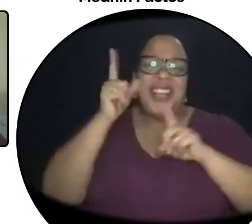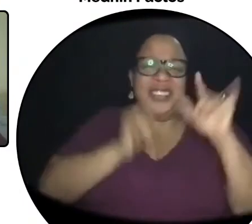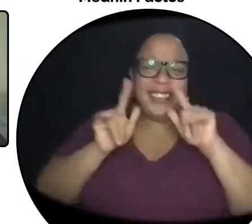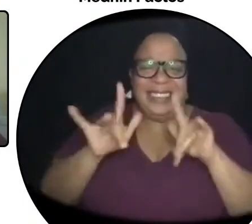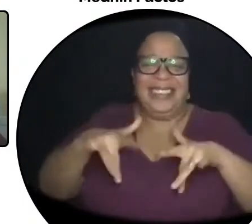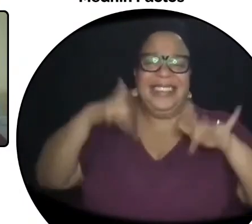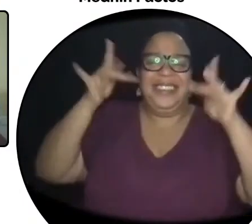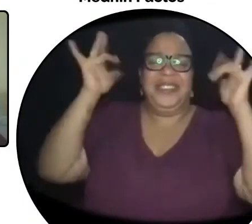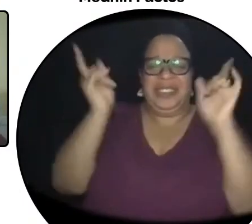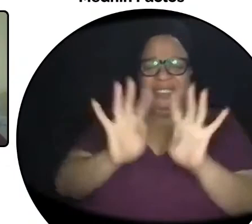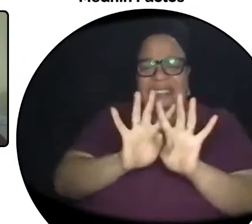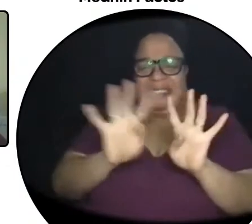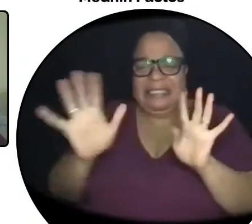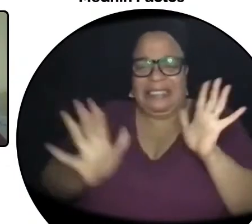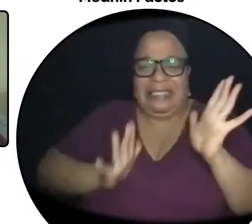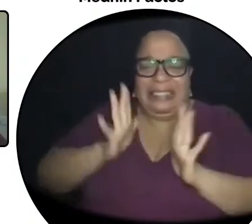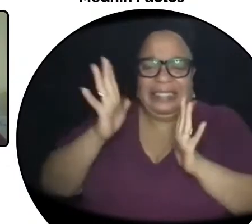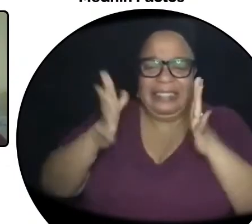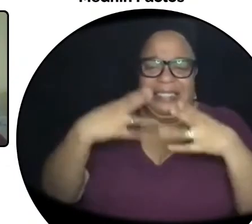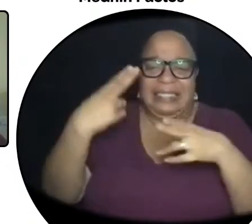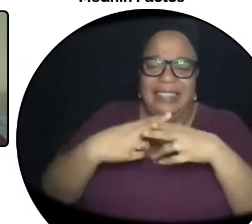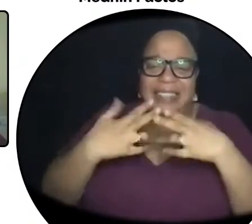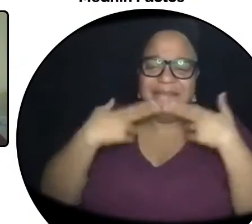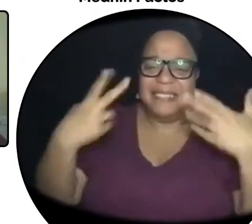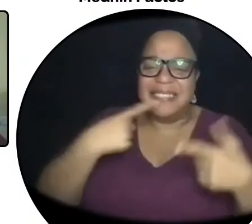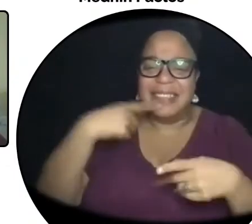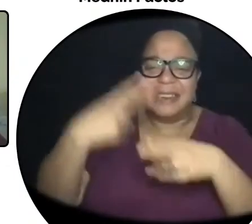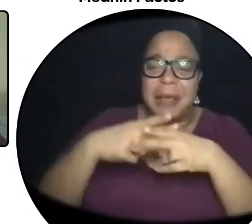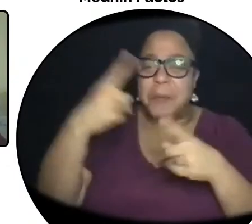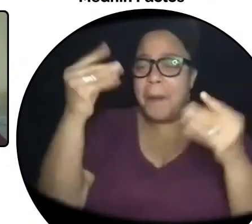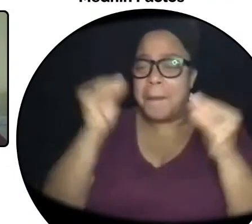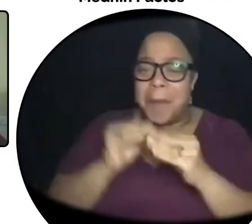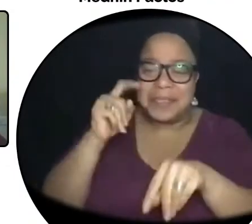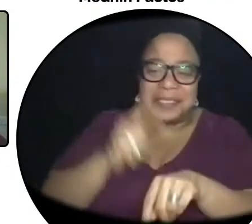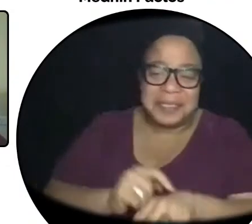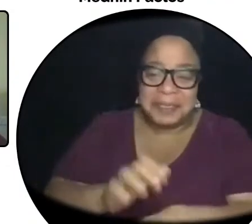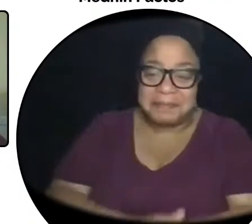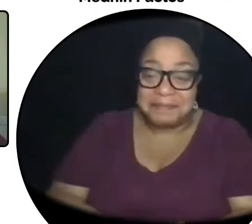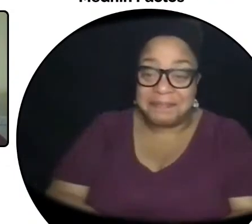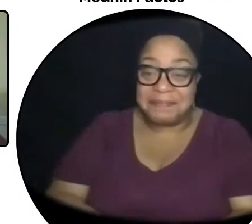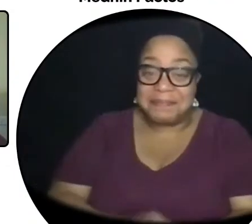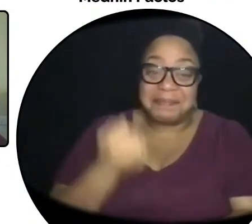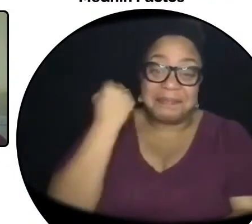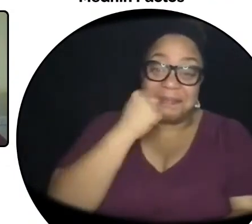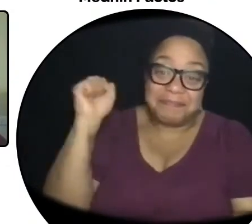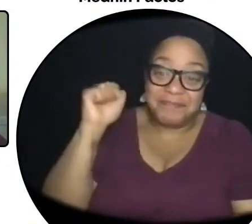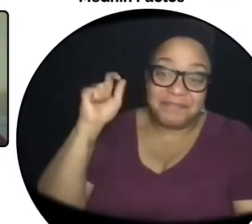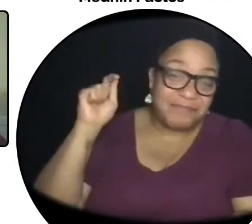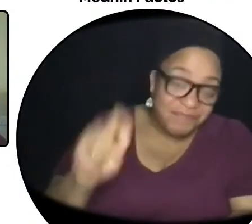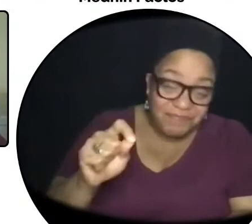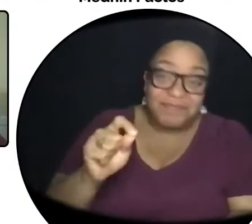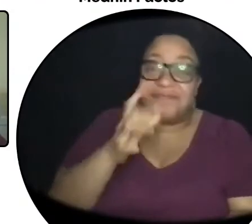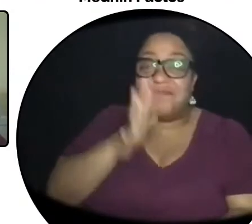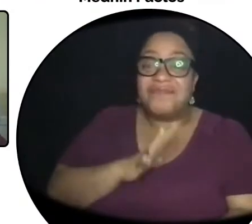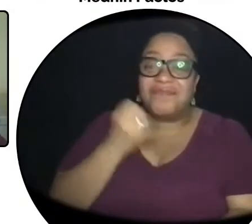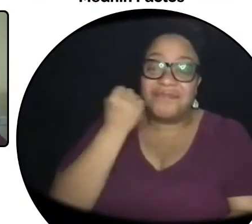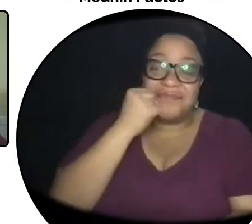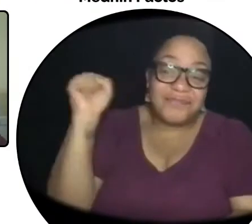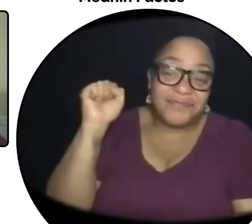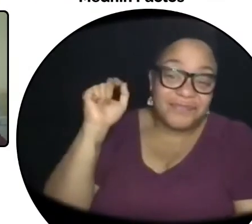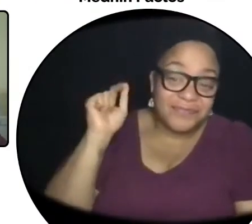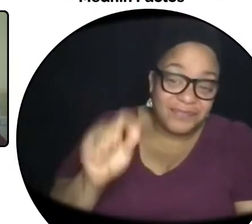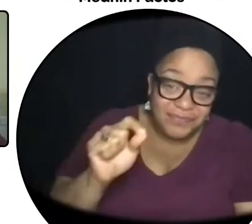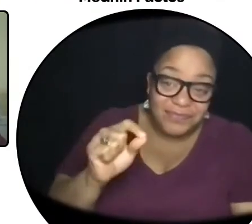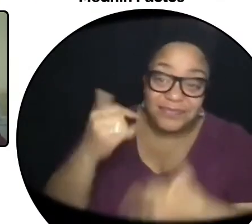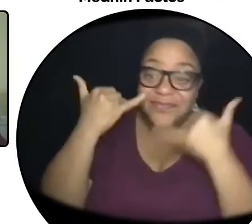anxiously awaiting it. Yes. Also, Haymarket is publishing it, so. Hey, all the more talk about,